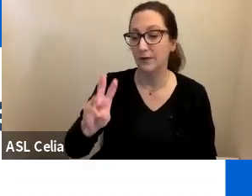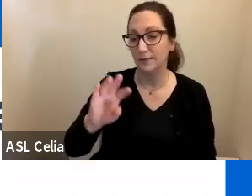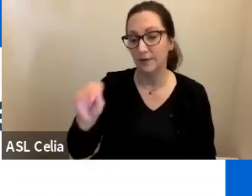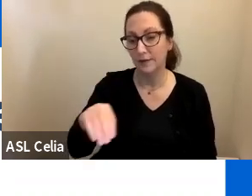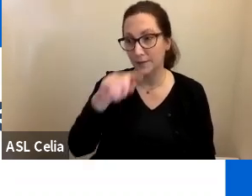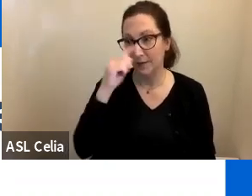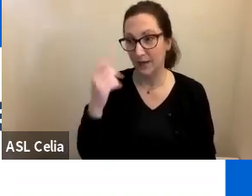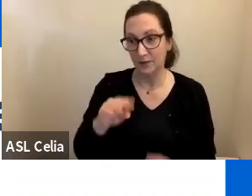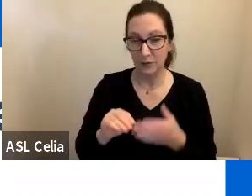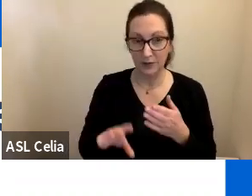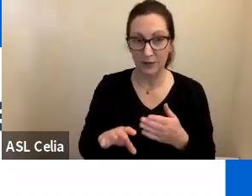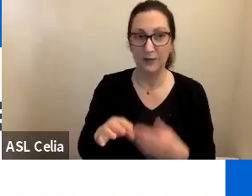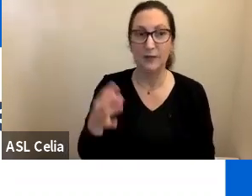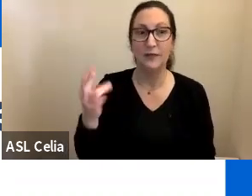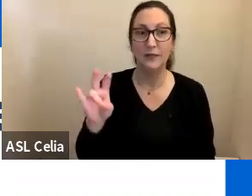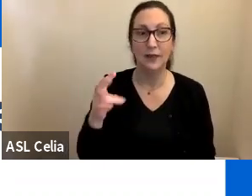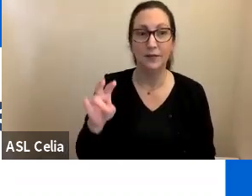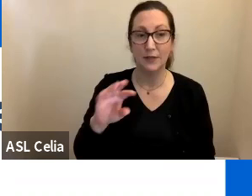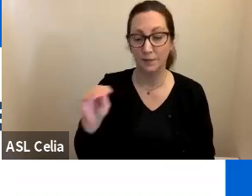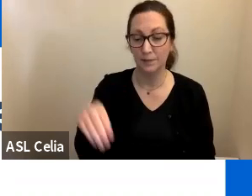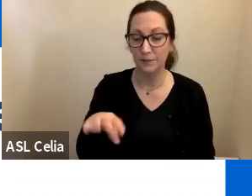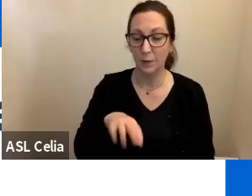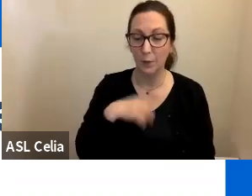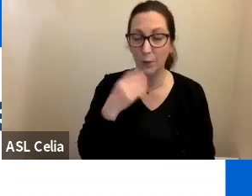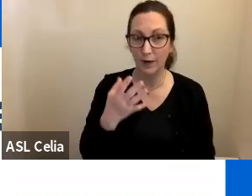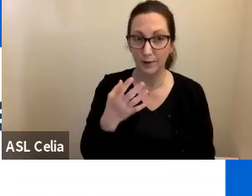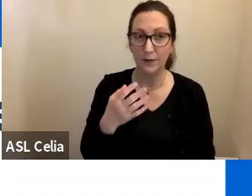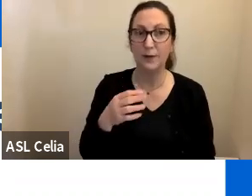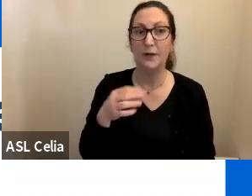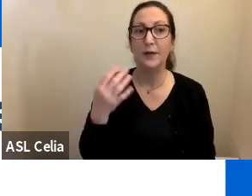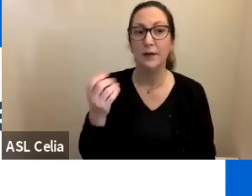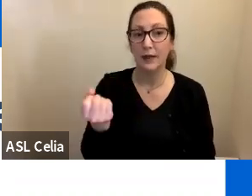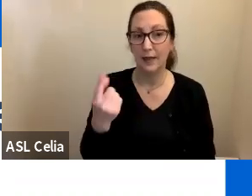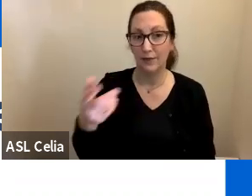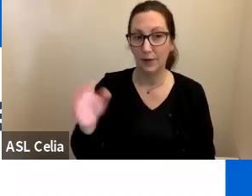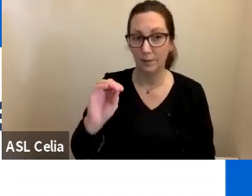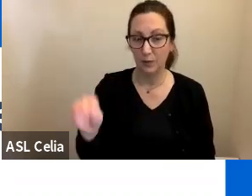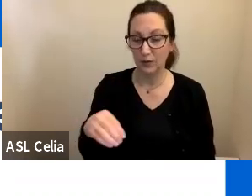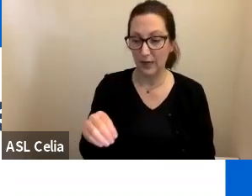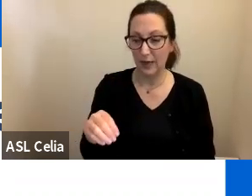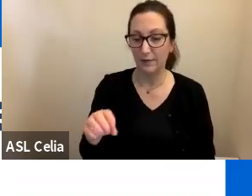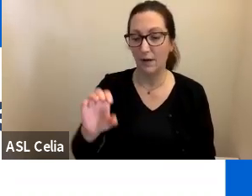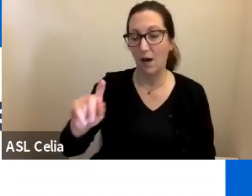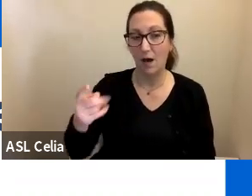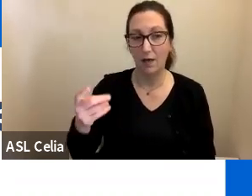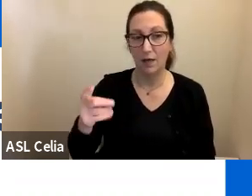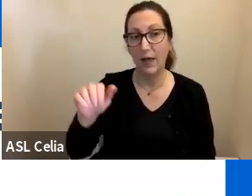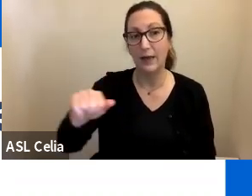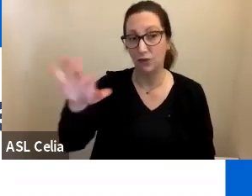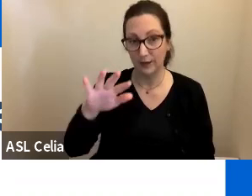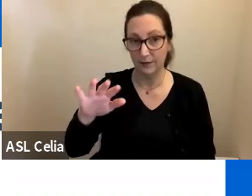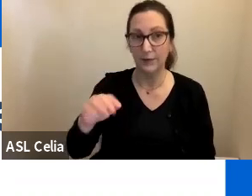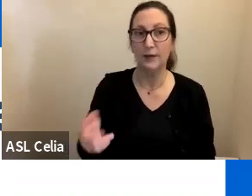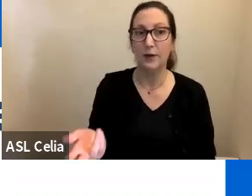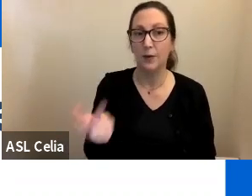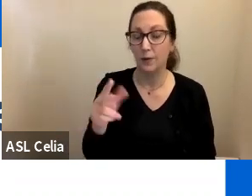students, 17% to white students, 11% of the invitees were Asian, and then